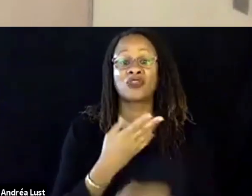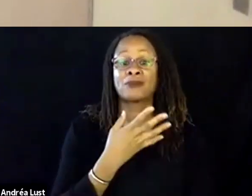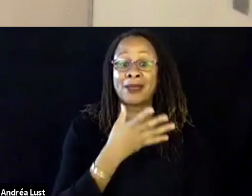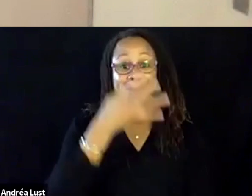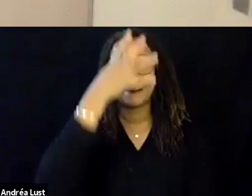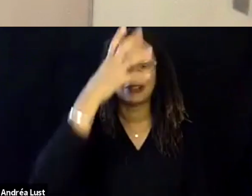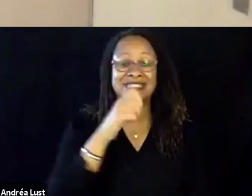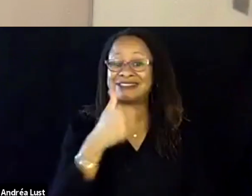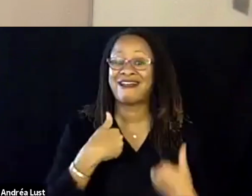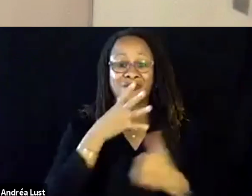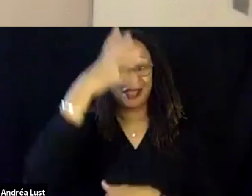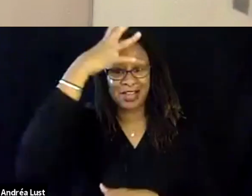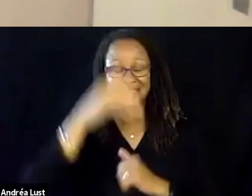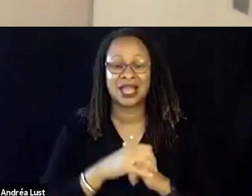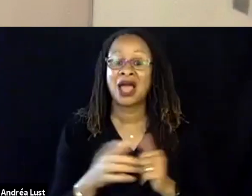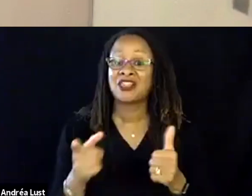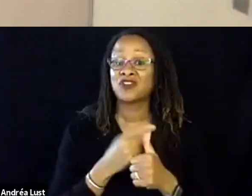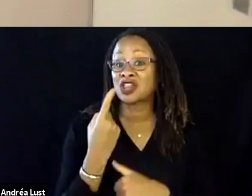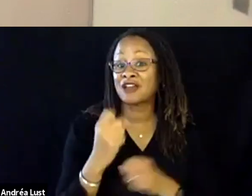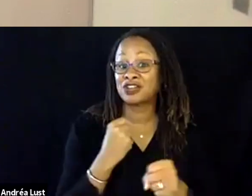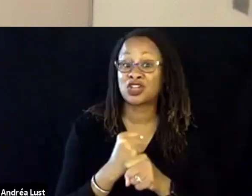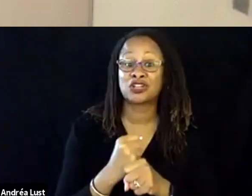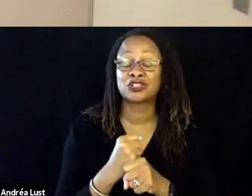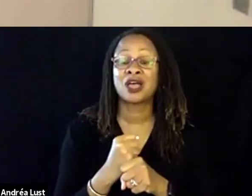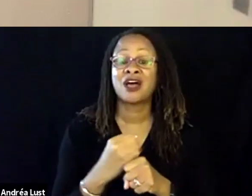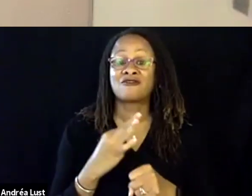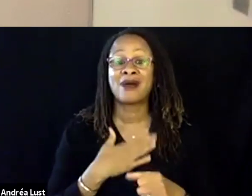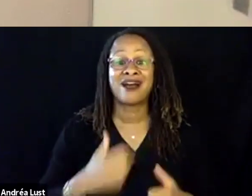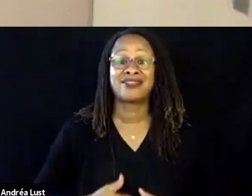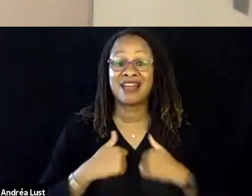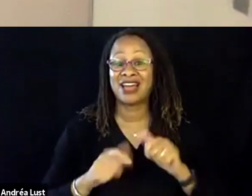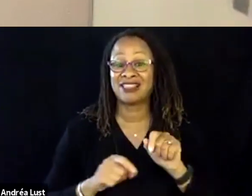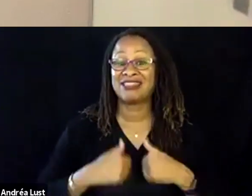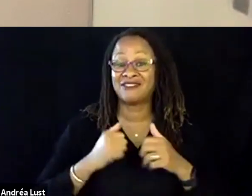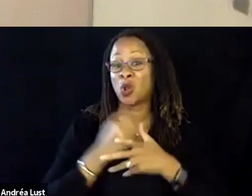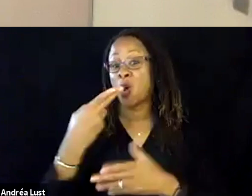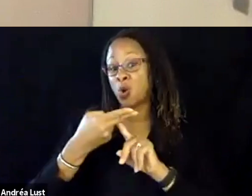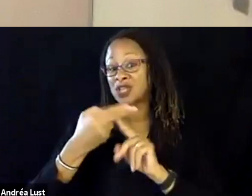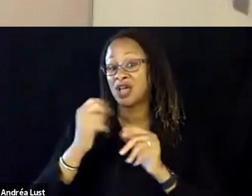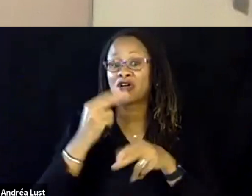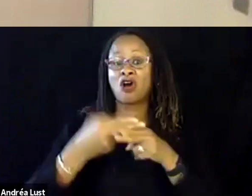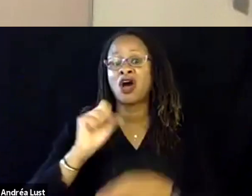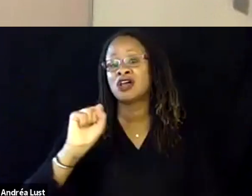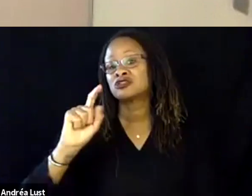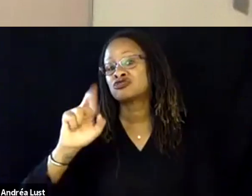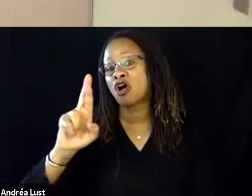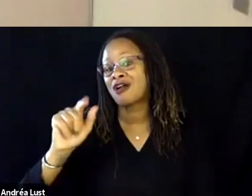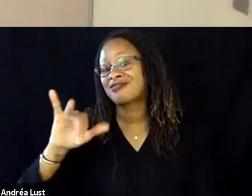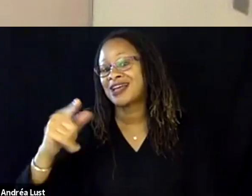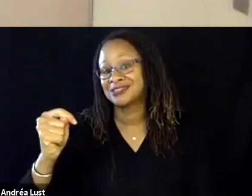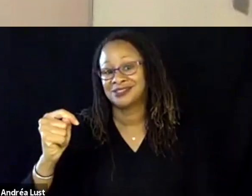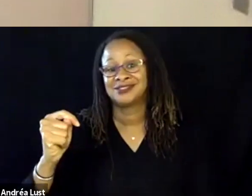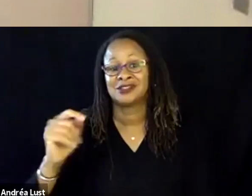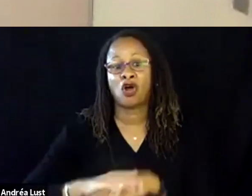orphans. I lived the first 11 years of my life in a hotel called Starlight off of Route 66. We depended on the kindness of strangers, and we